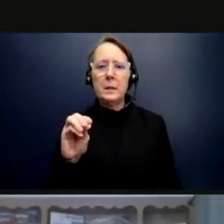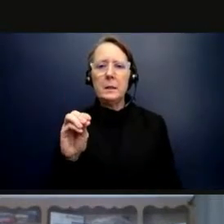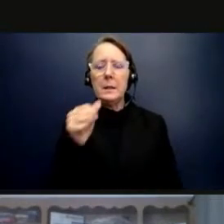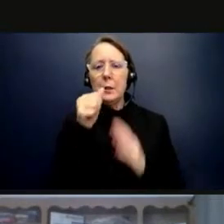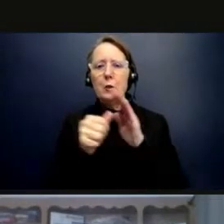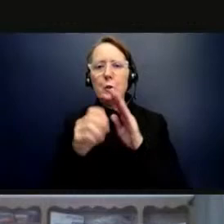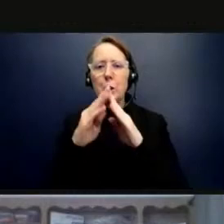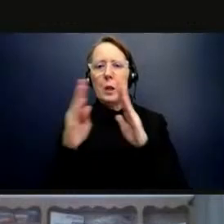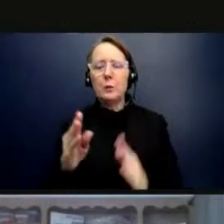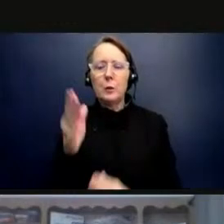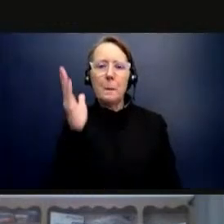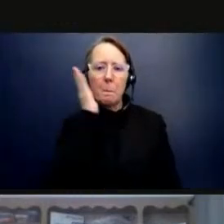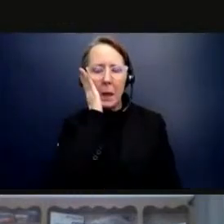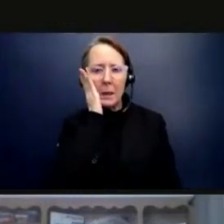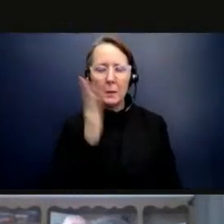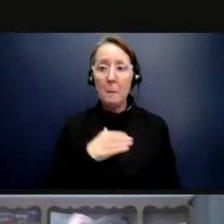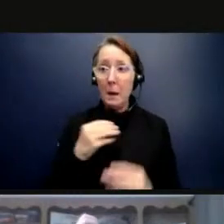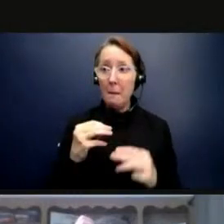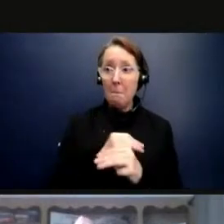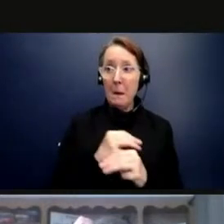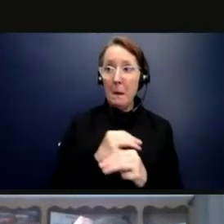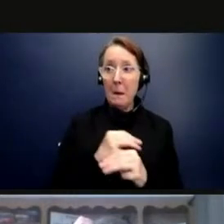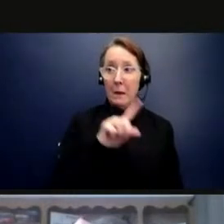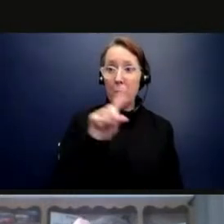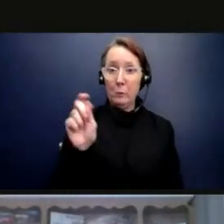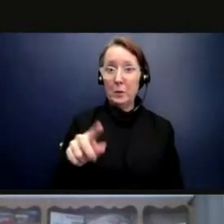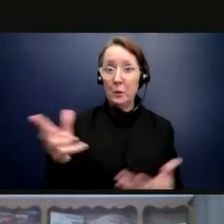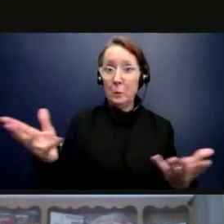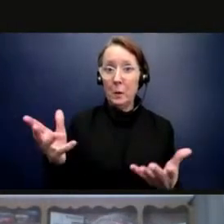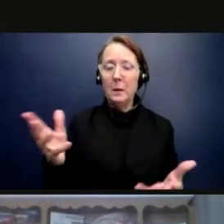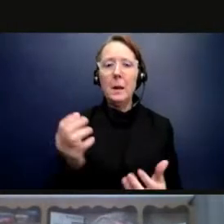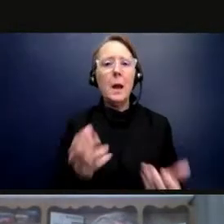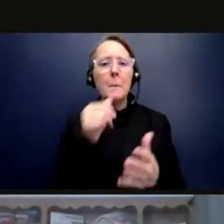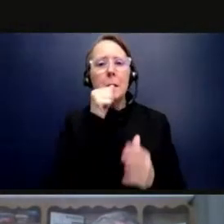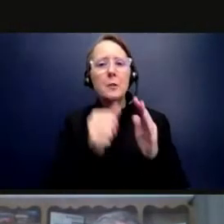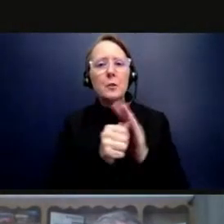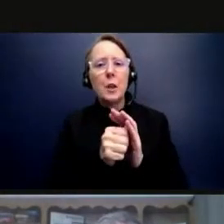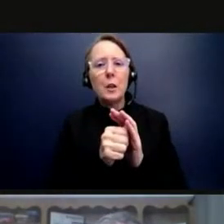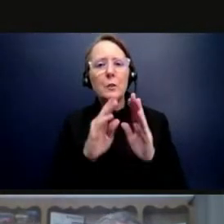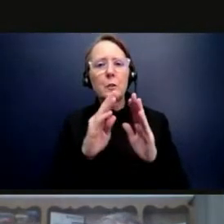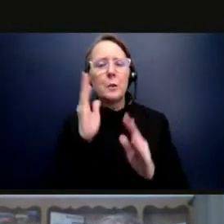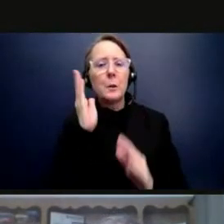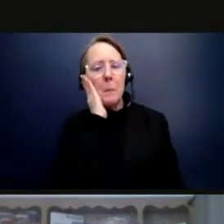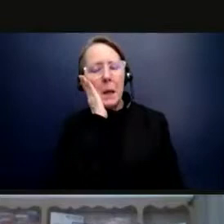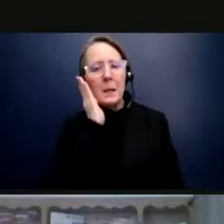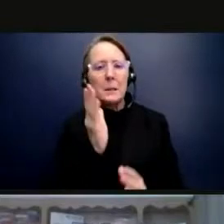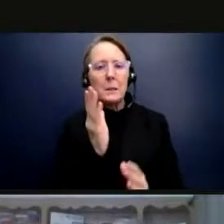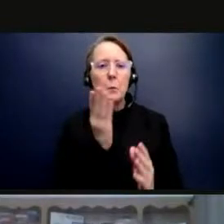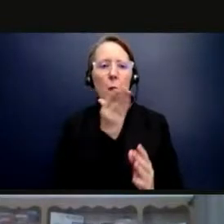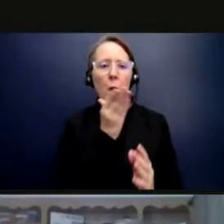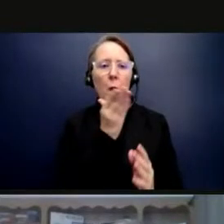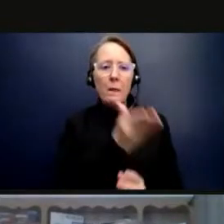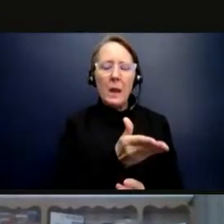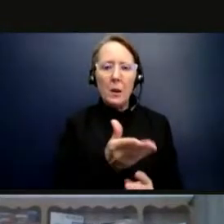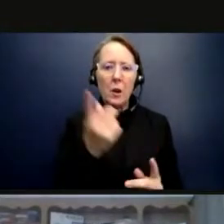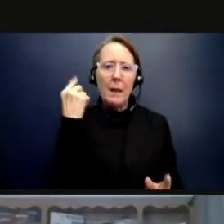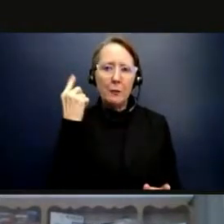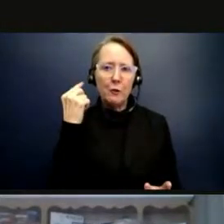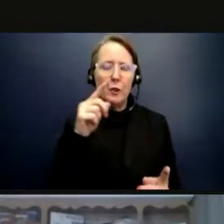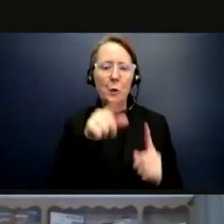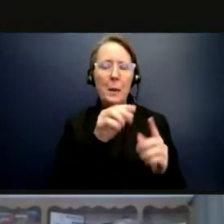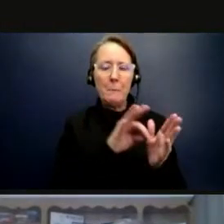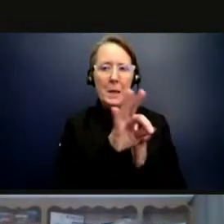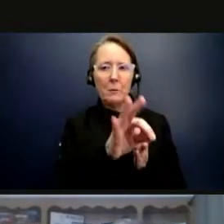So my math question would be how many shelter beds existed at the time of that, count of